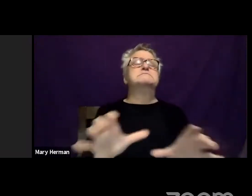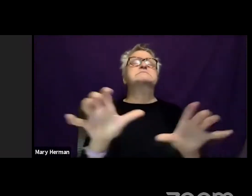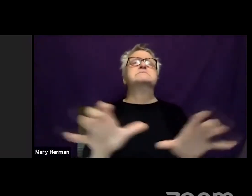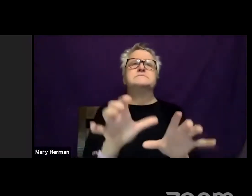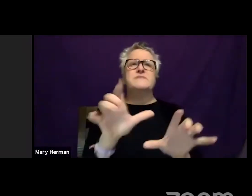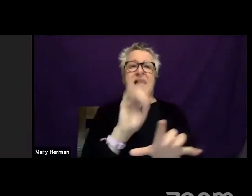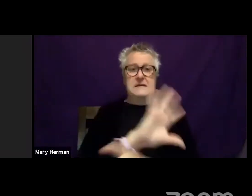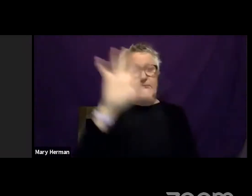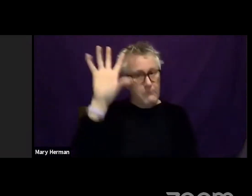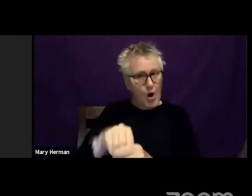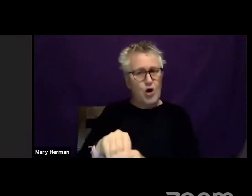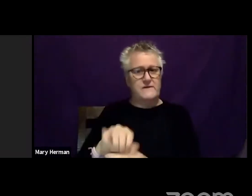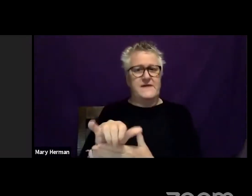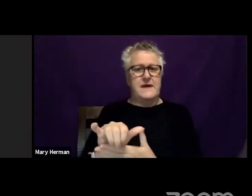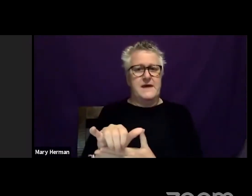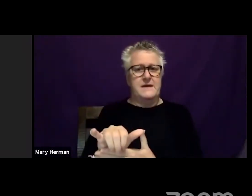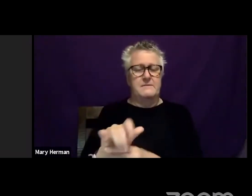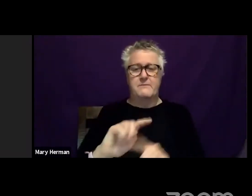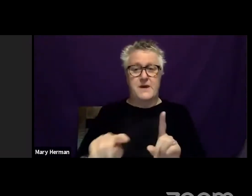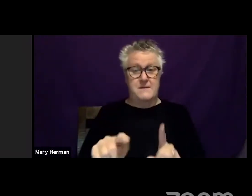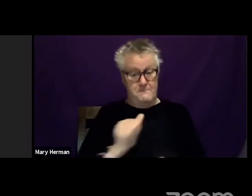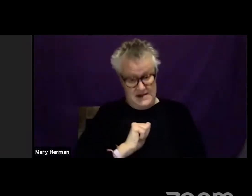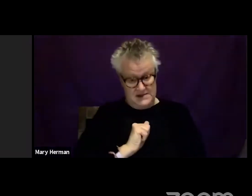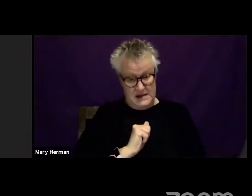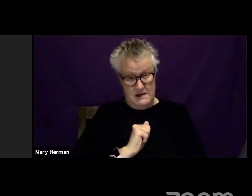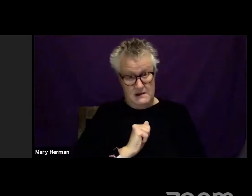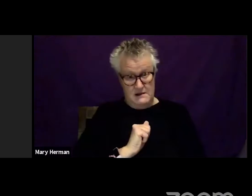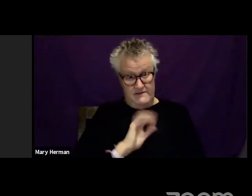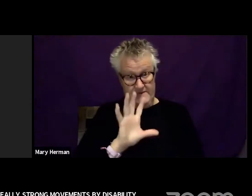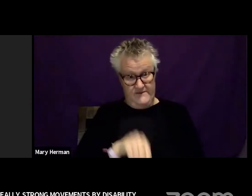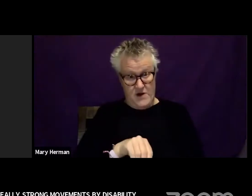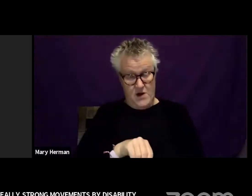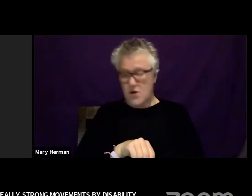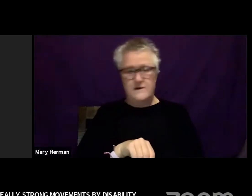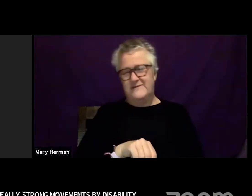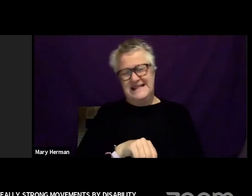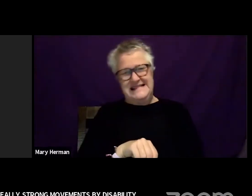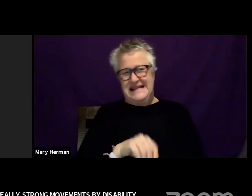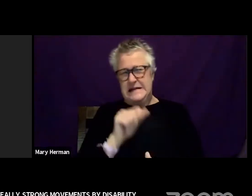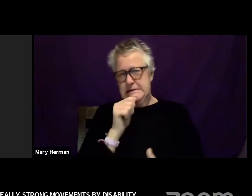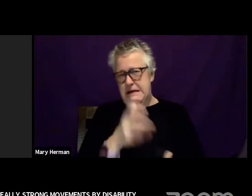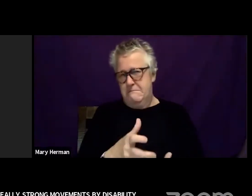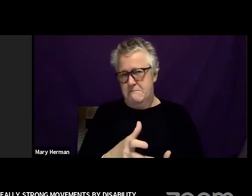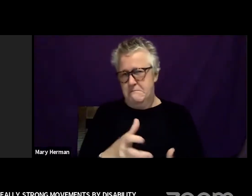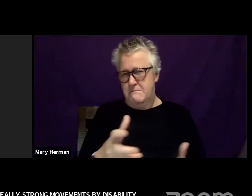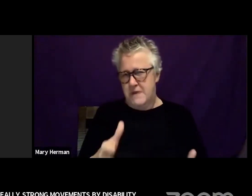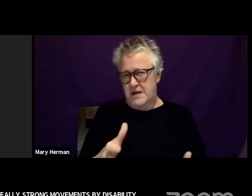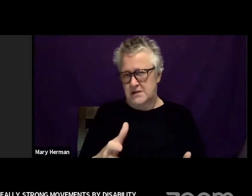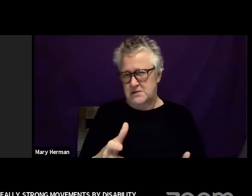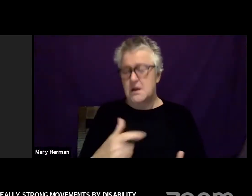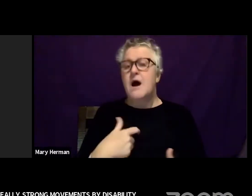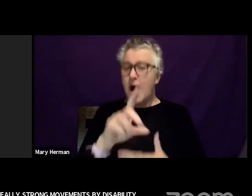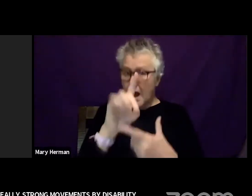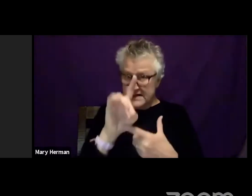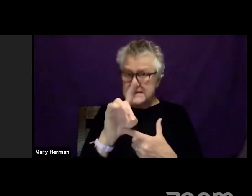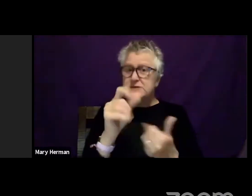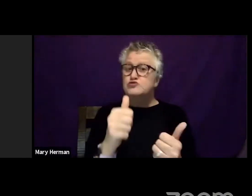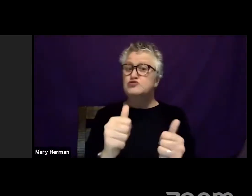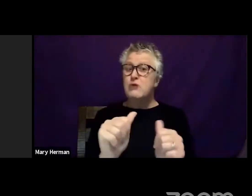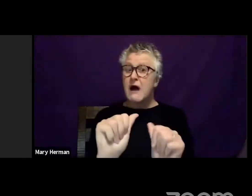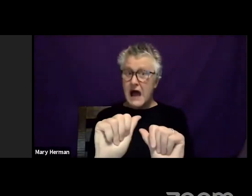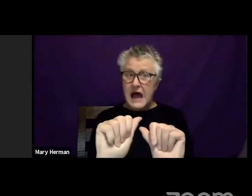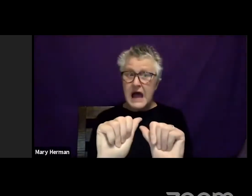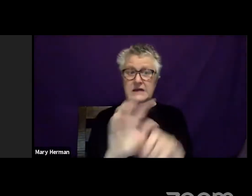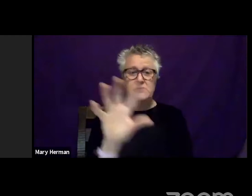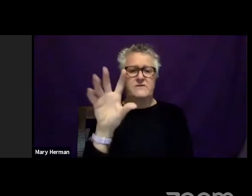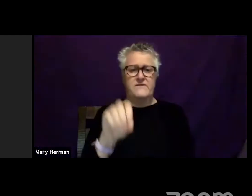that. They're not something I have been involved in per se. I did try to engage with some of the people that had been involved